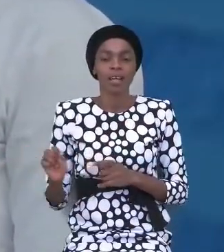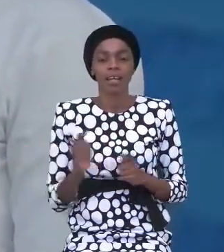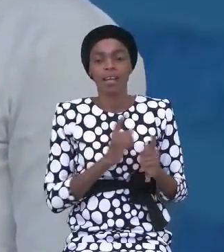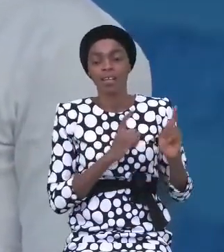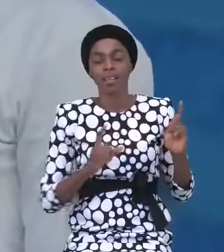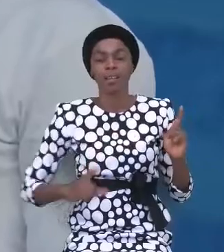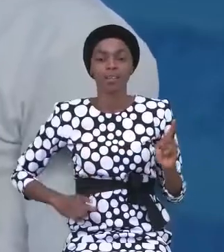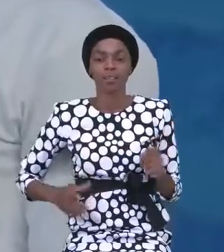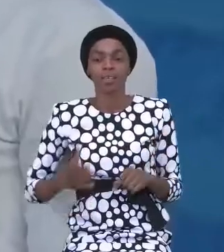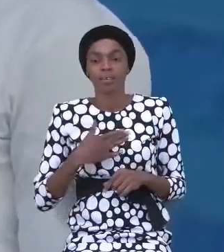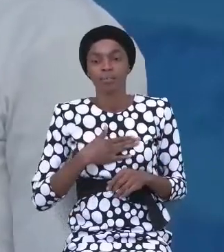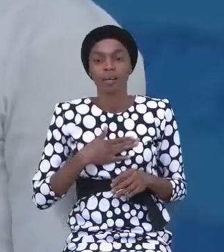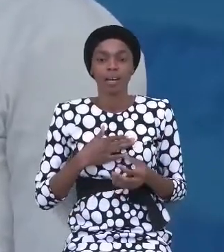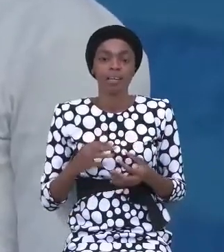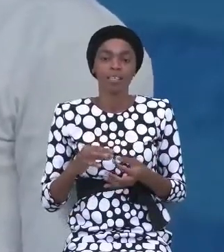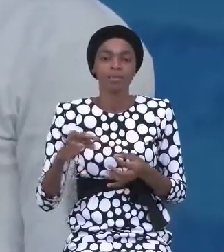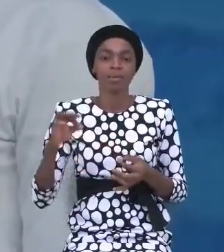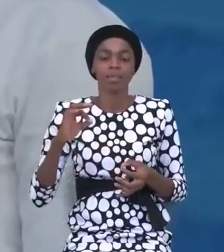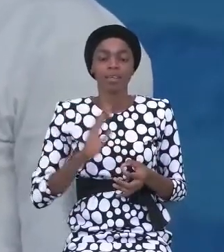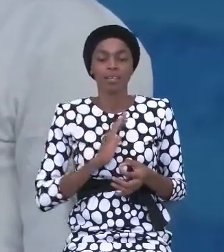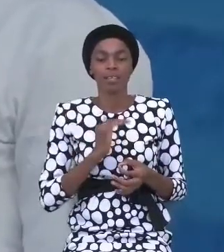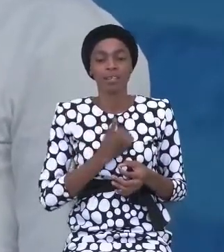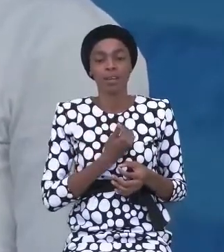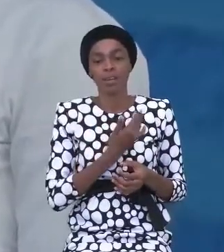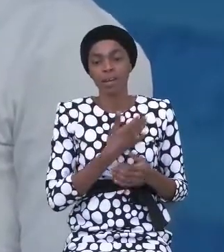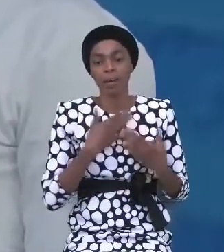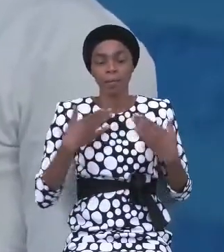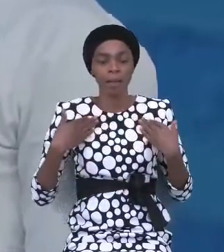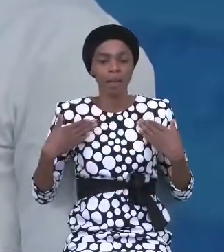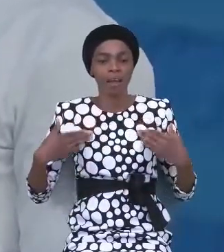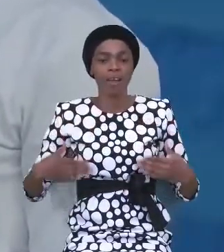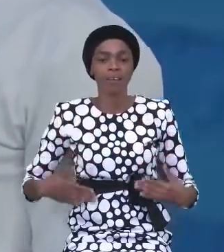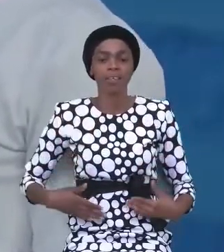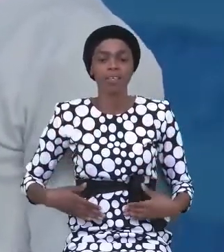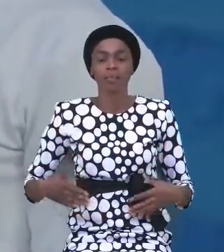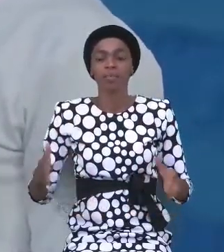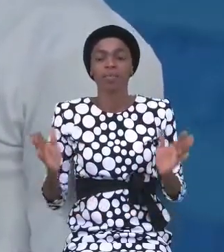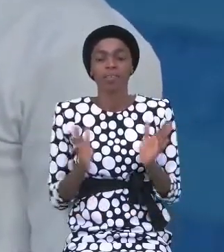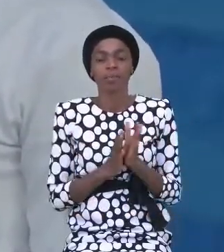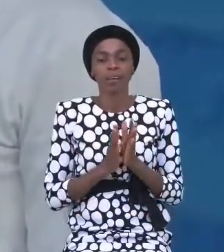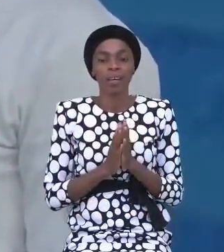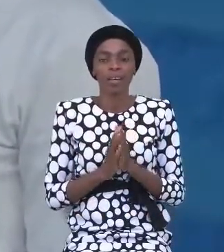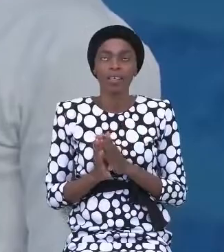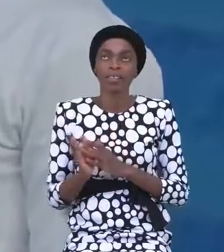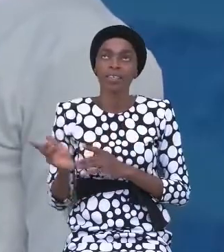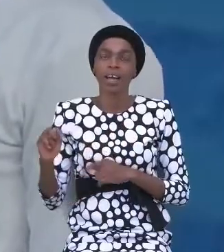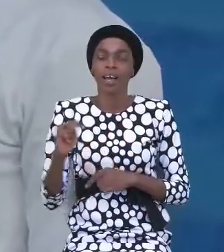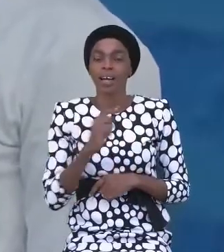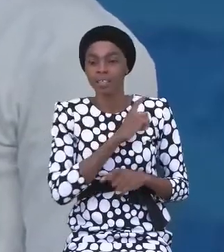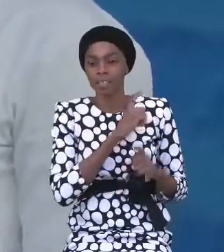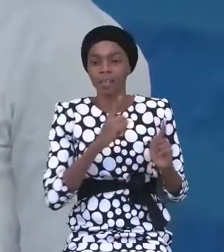the Lord, my spirit, soul, and body.